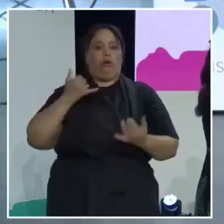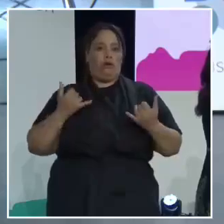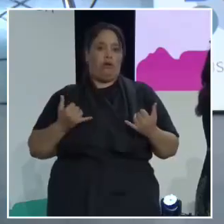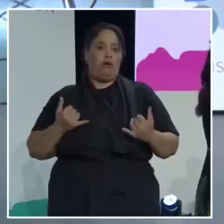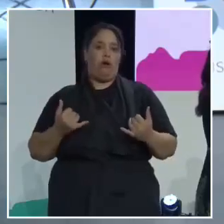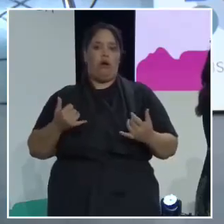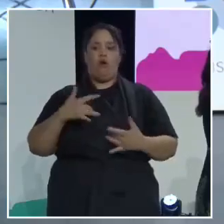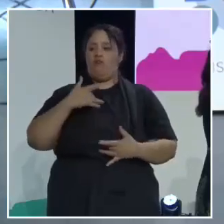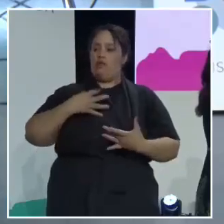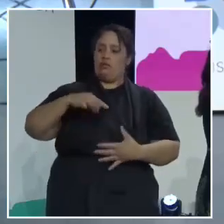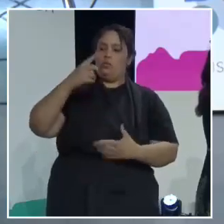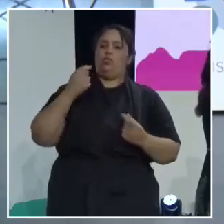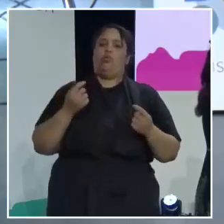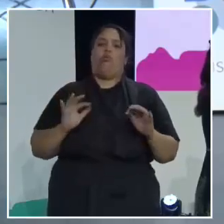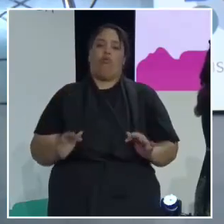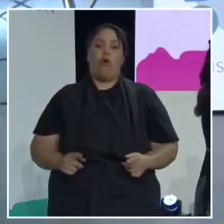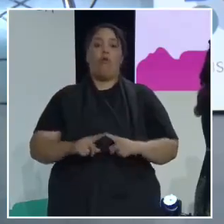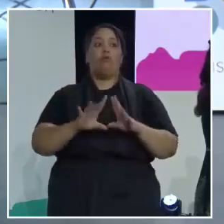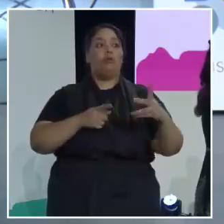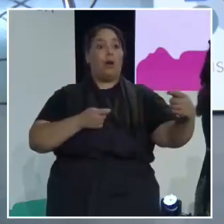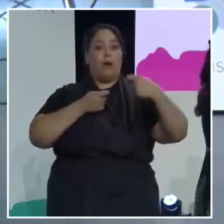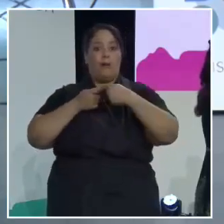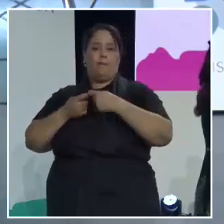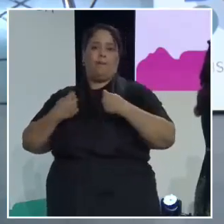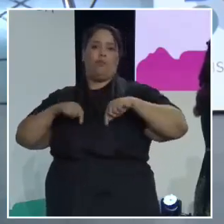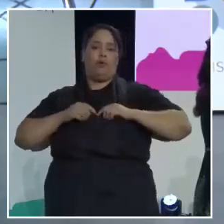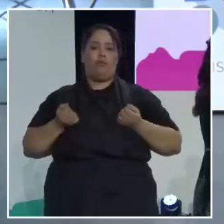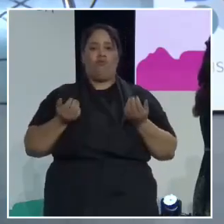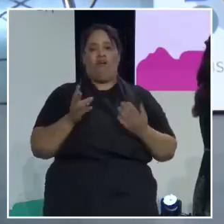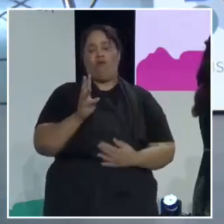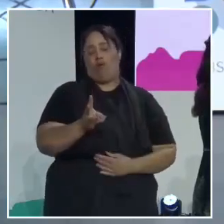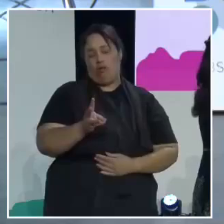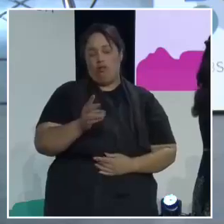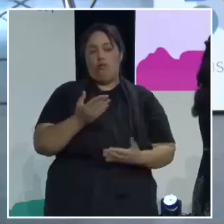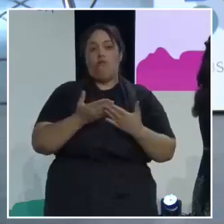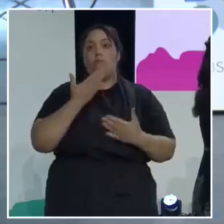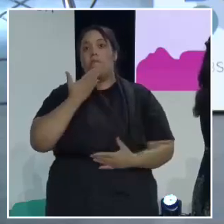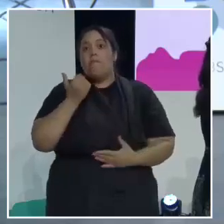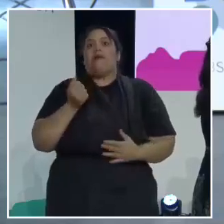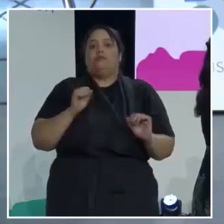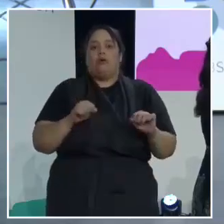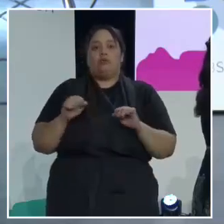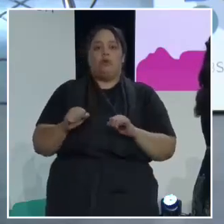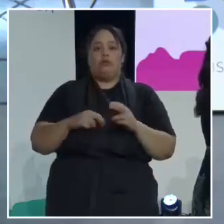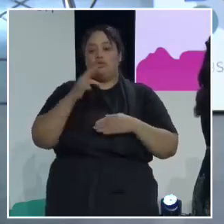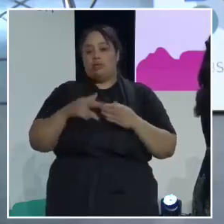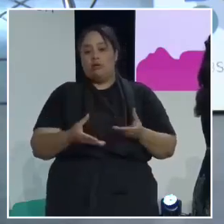it, and the contribution we want to provide for the best possible results in the